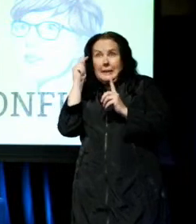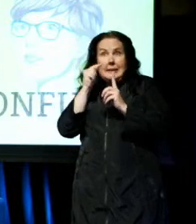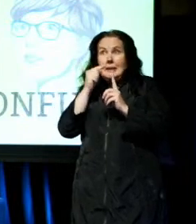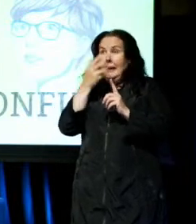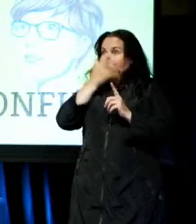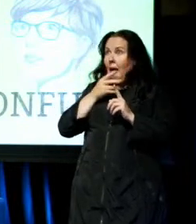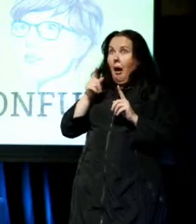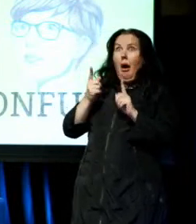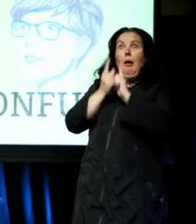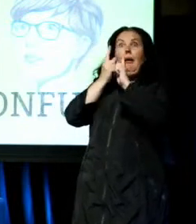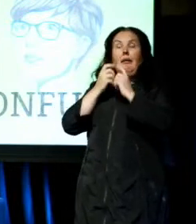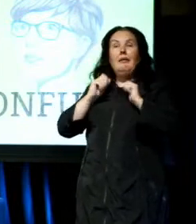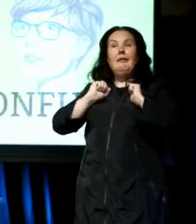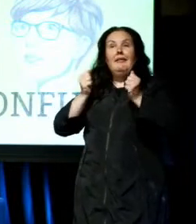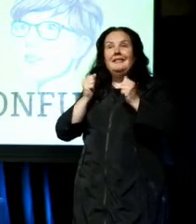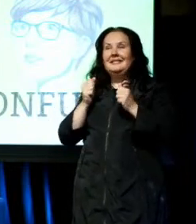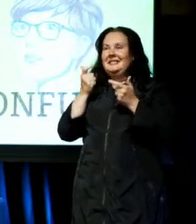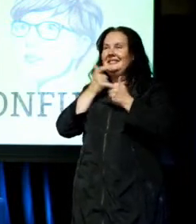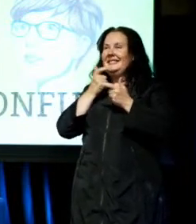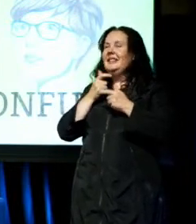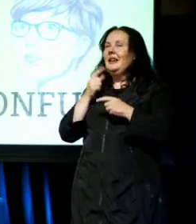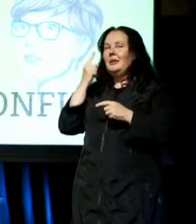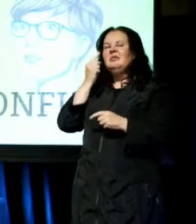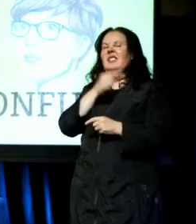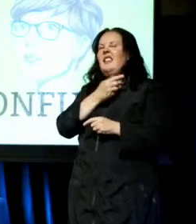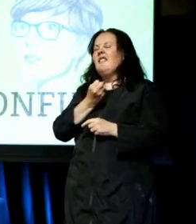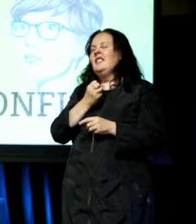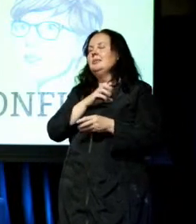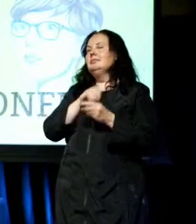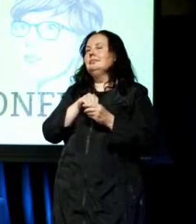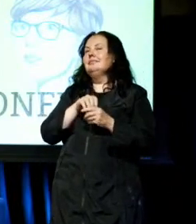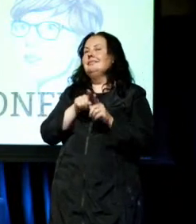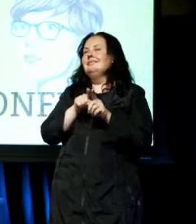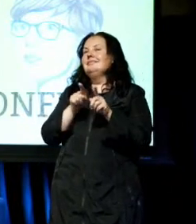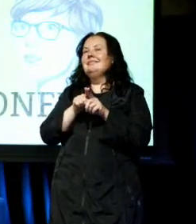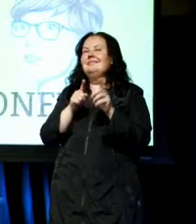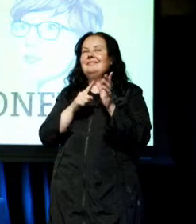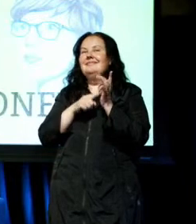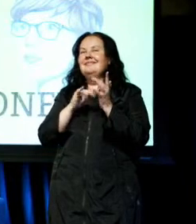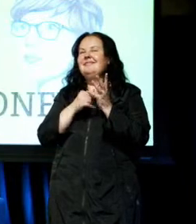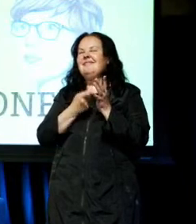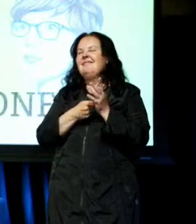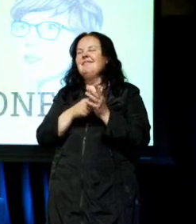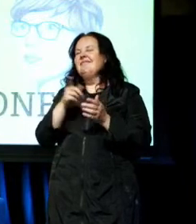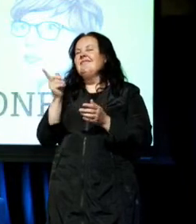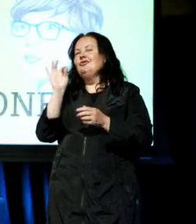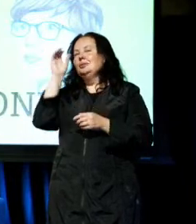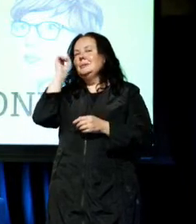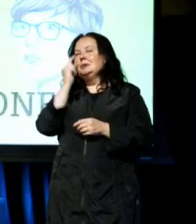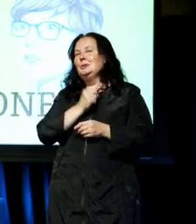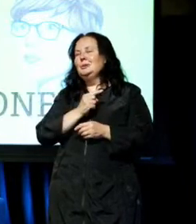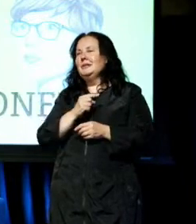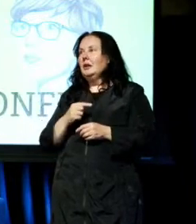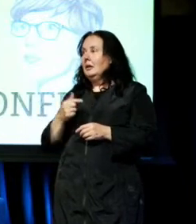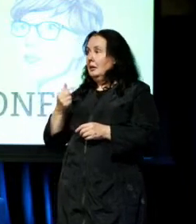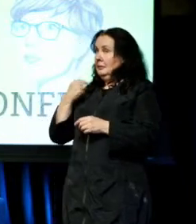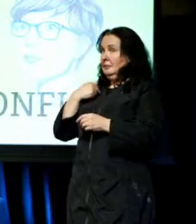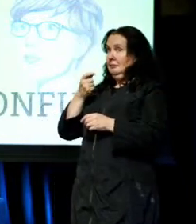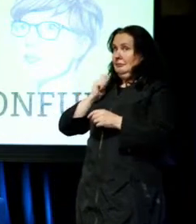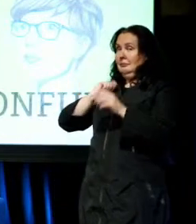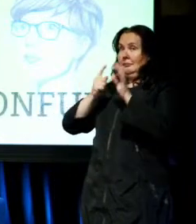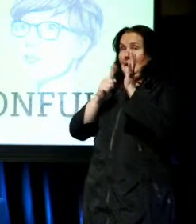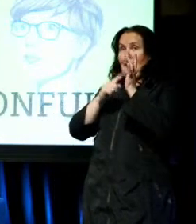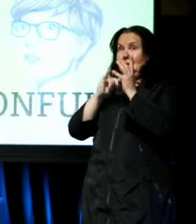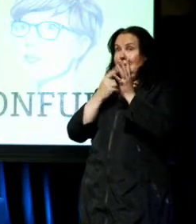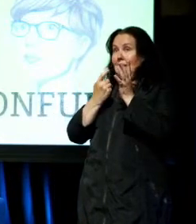know. Alistair, I think, was in it too, but nobody Briefly. Well, no one remembers because I wasn't holding an adorable